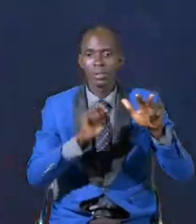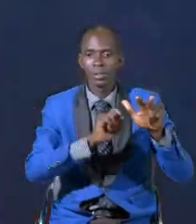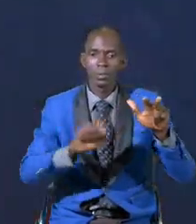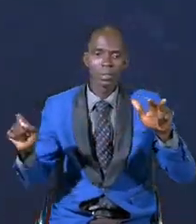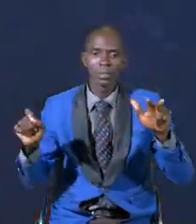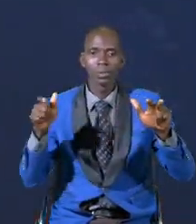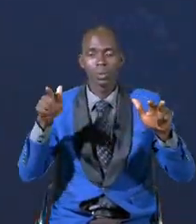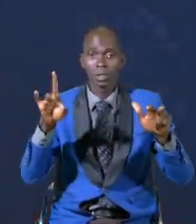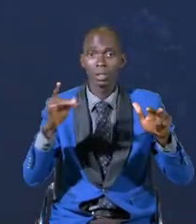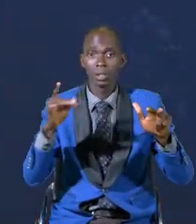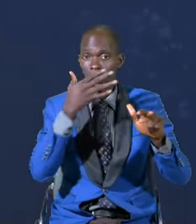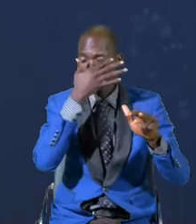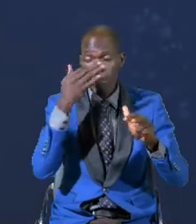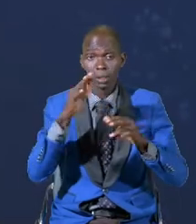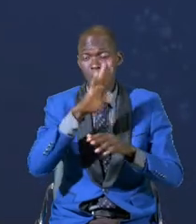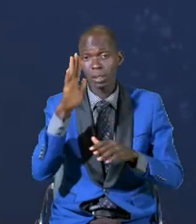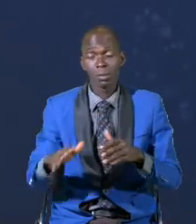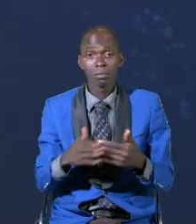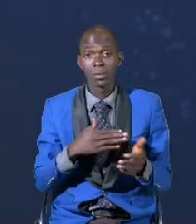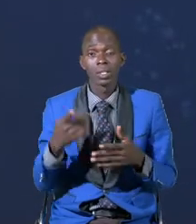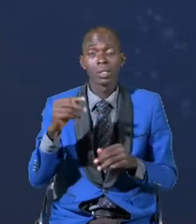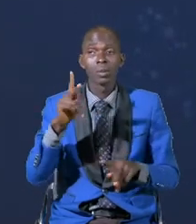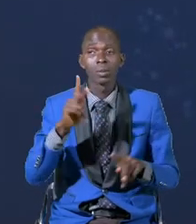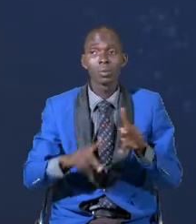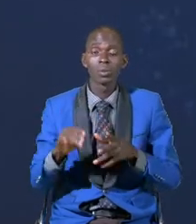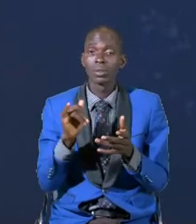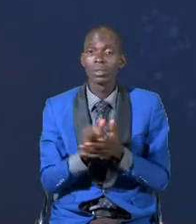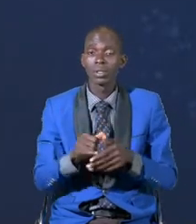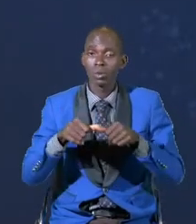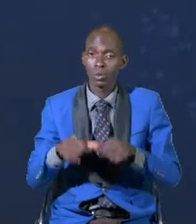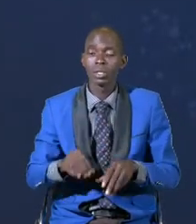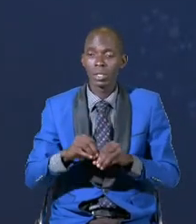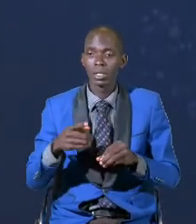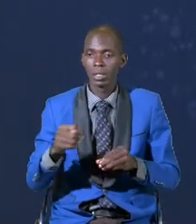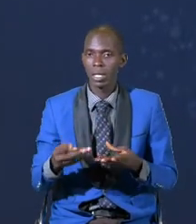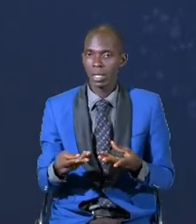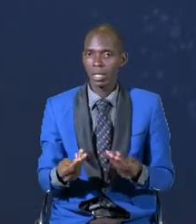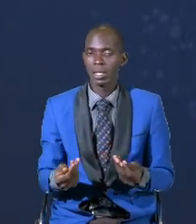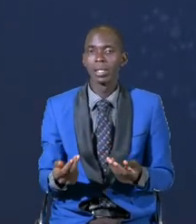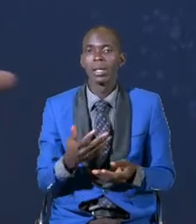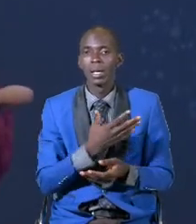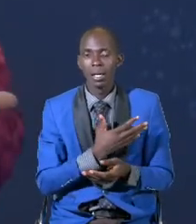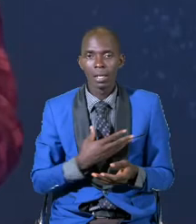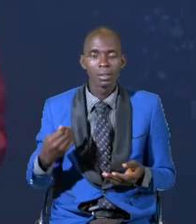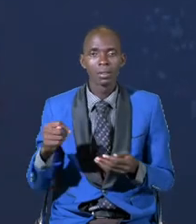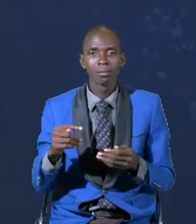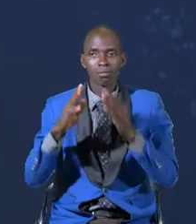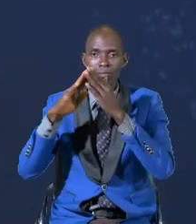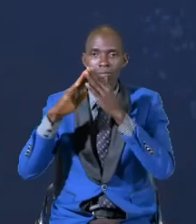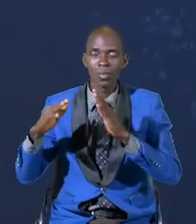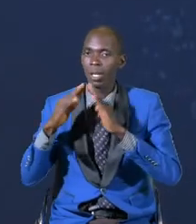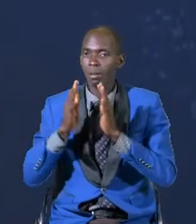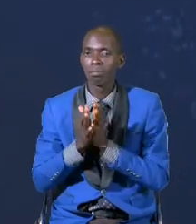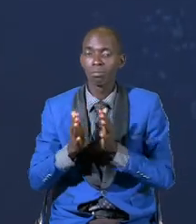be strong that dwell in the land, and the cities are walled, are very great.